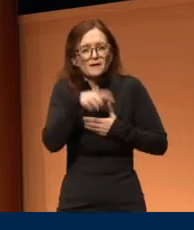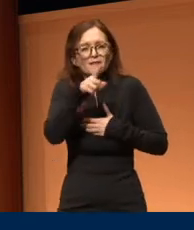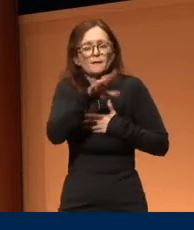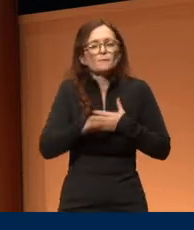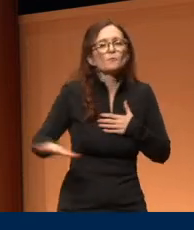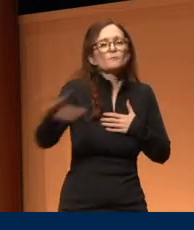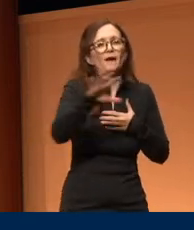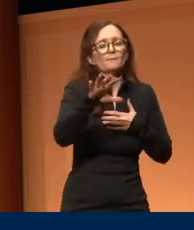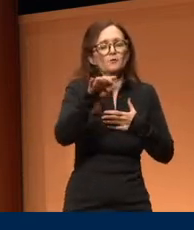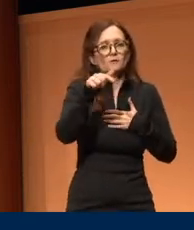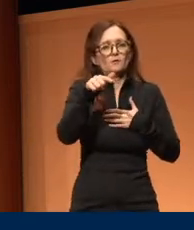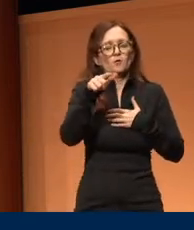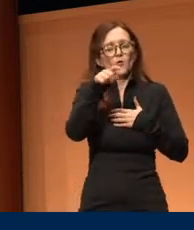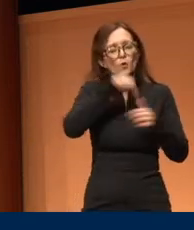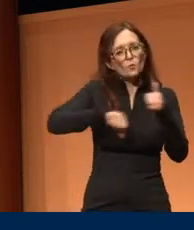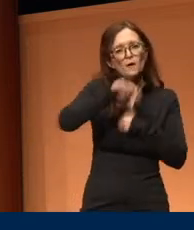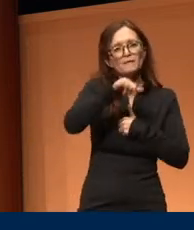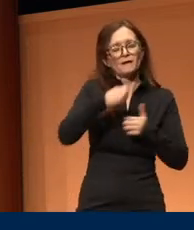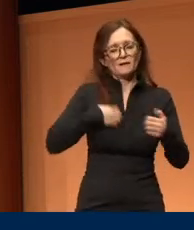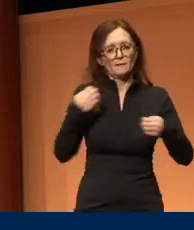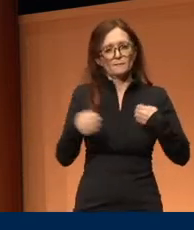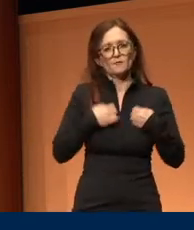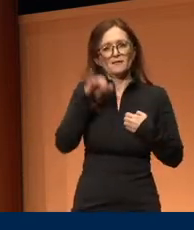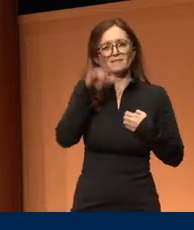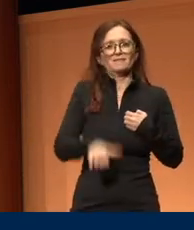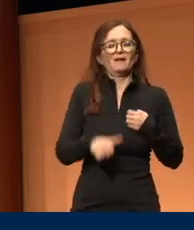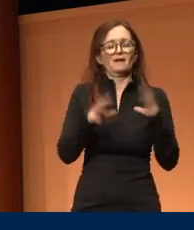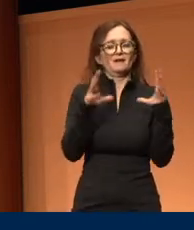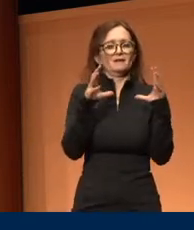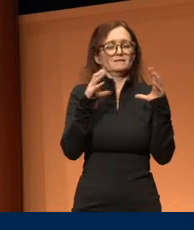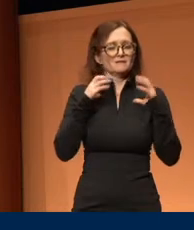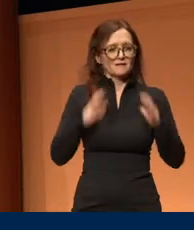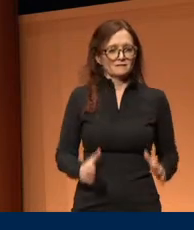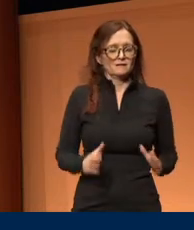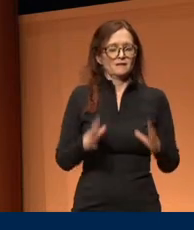that emotion. And the idea with citizens' assemblies is that you try to,